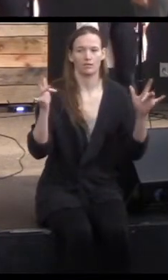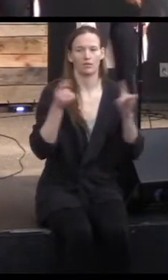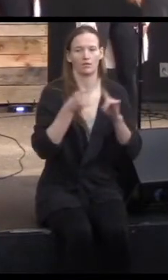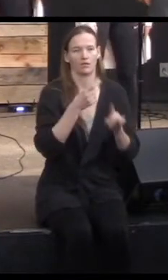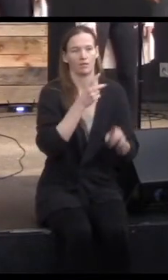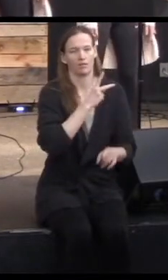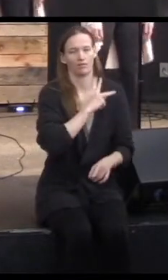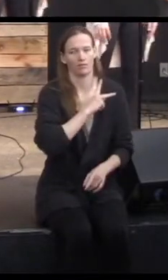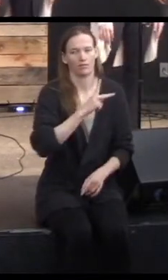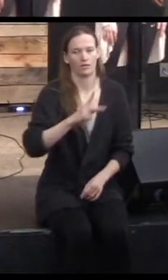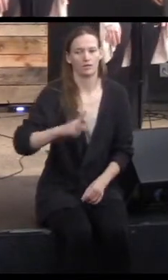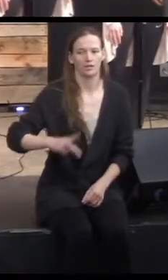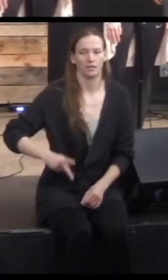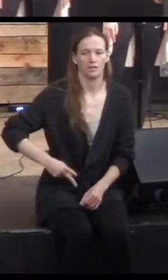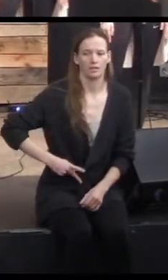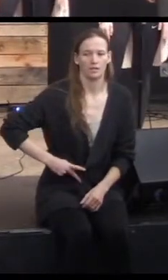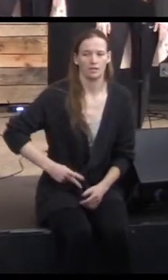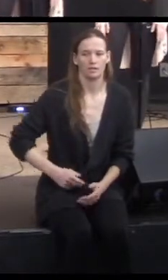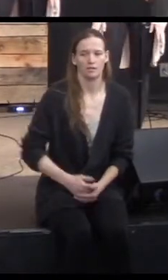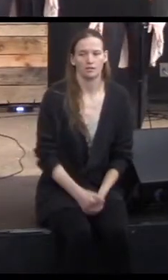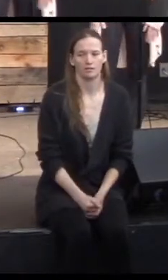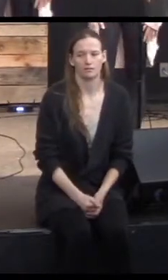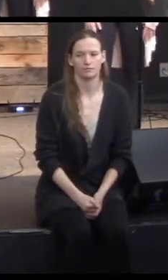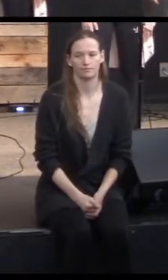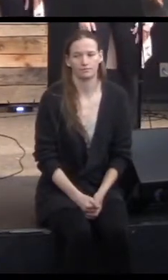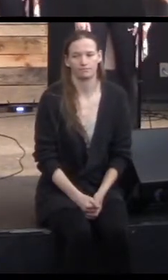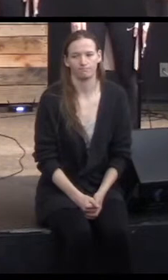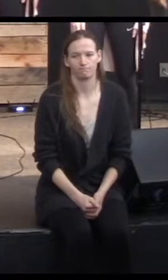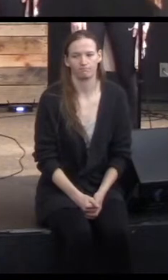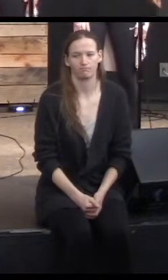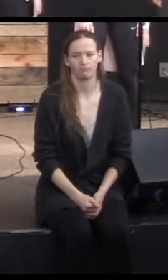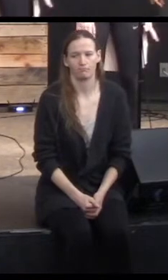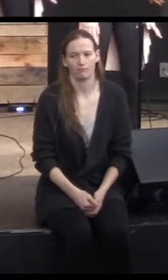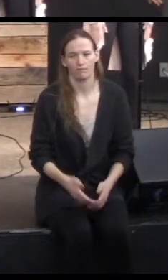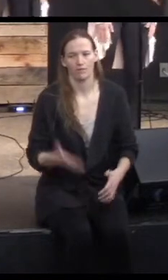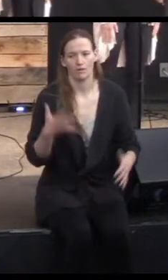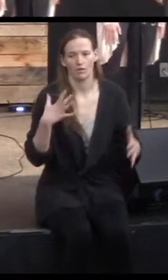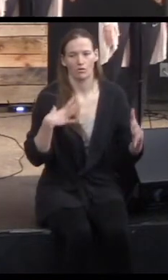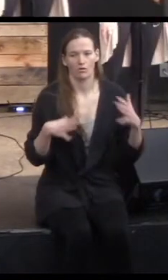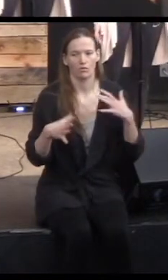splendor of a King,